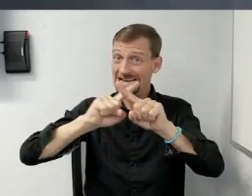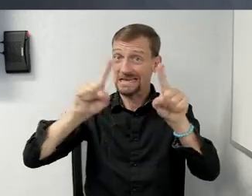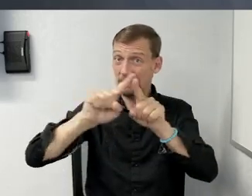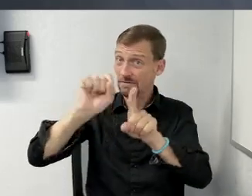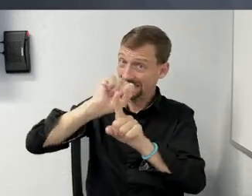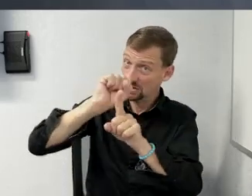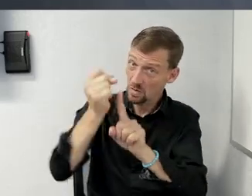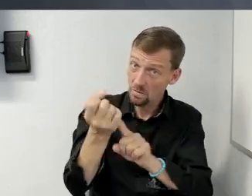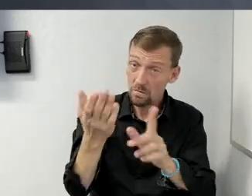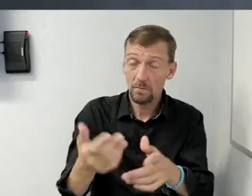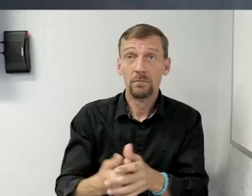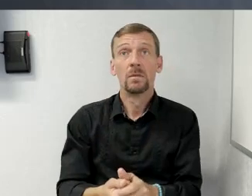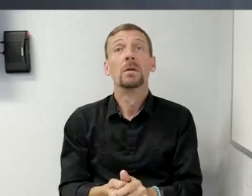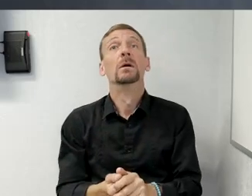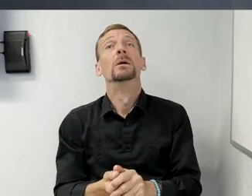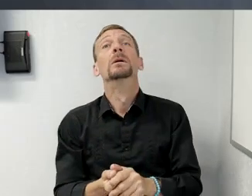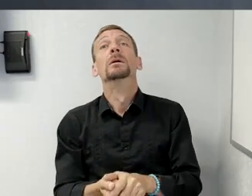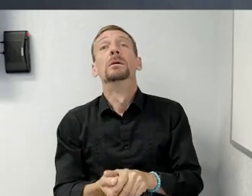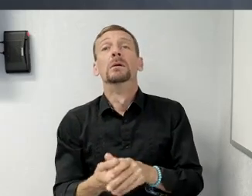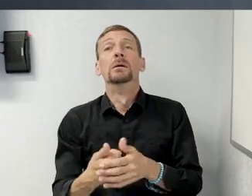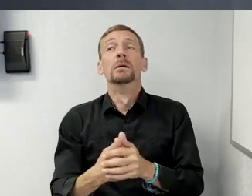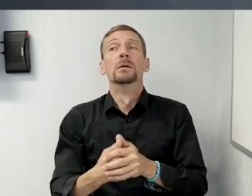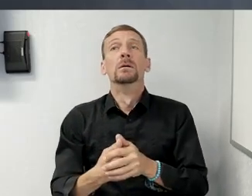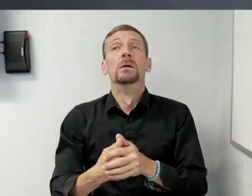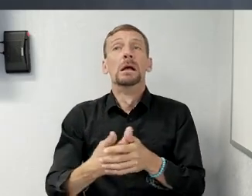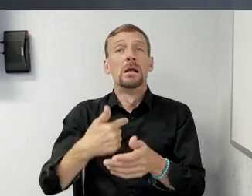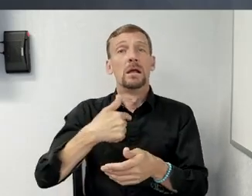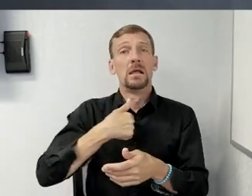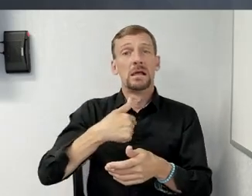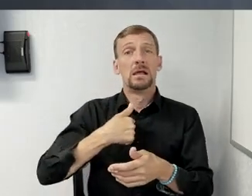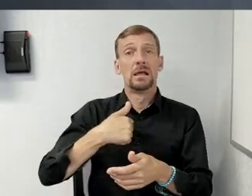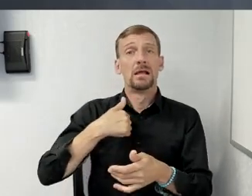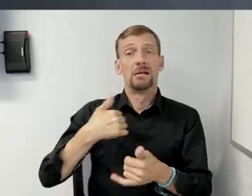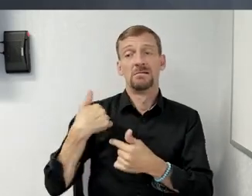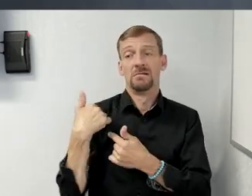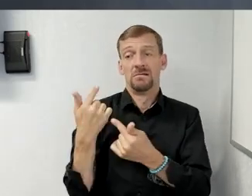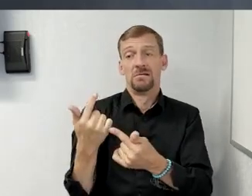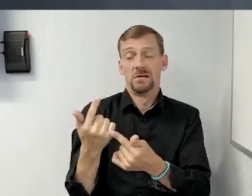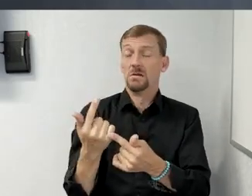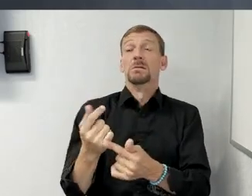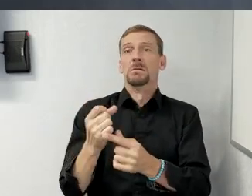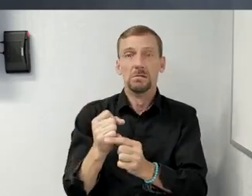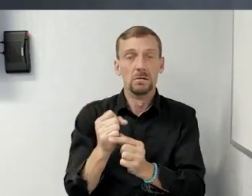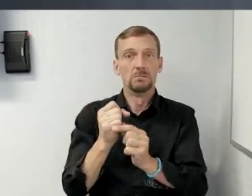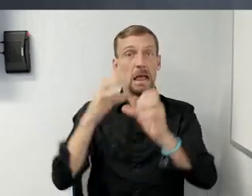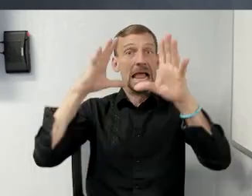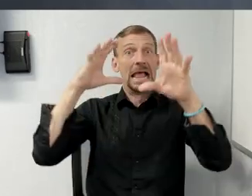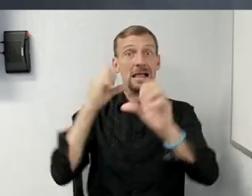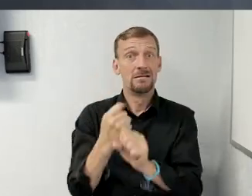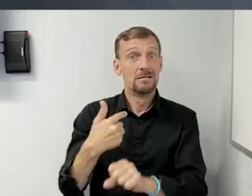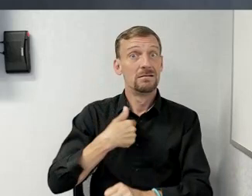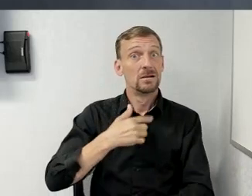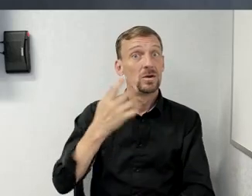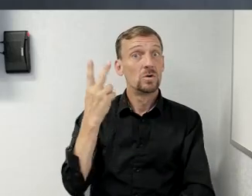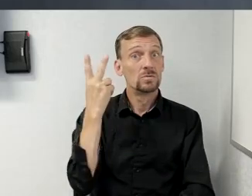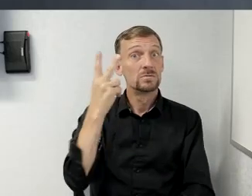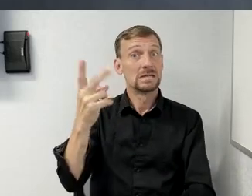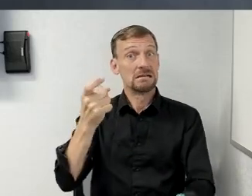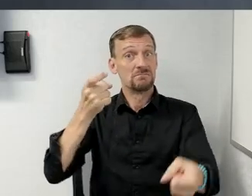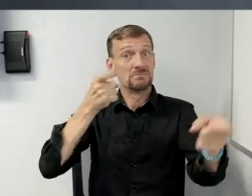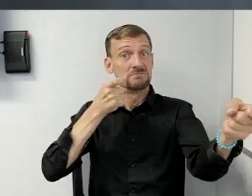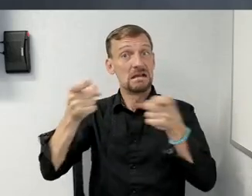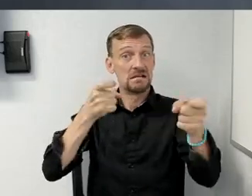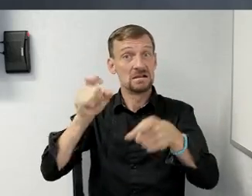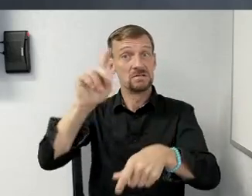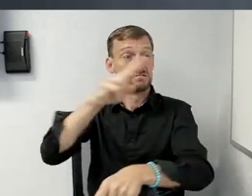situations. I am become totally impressed with the management of Kaweah Delta Hospital.